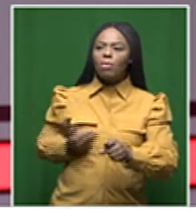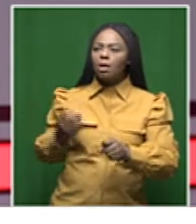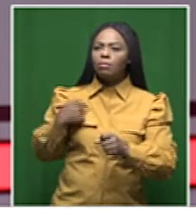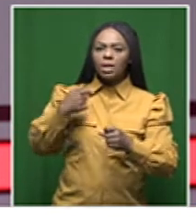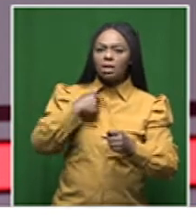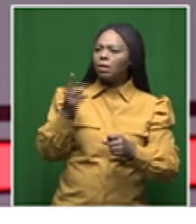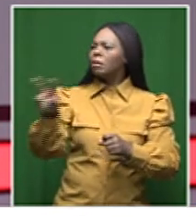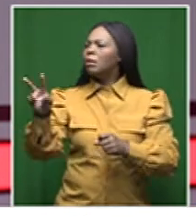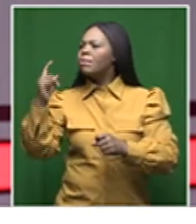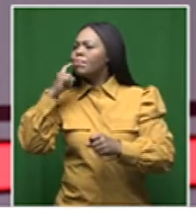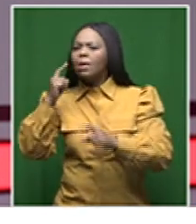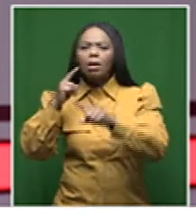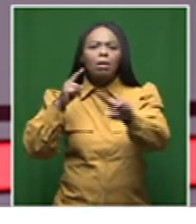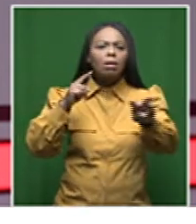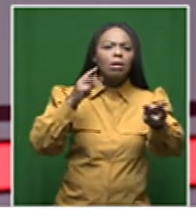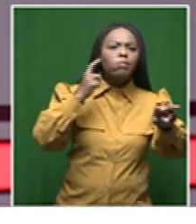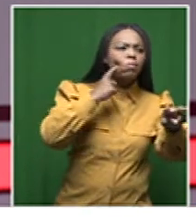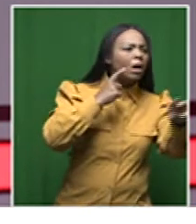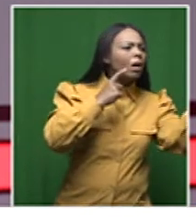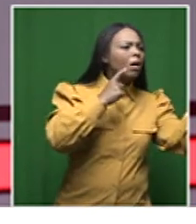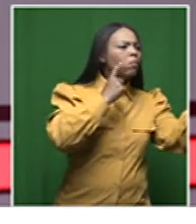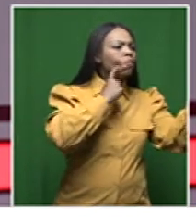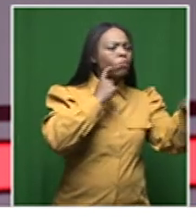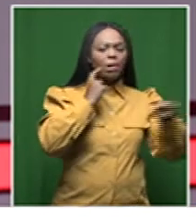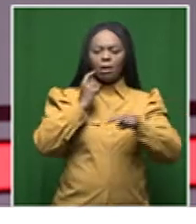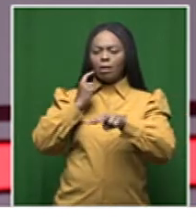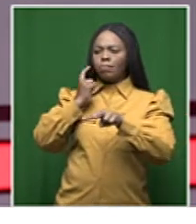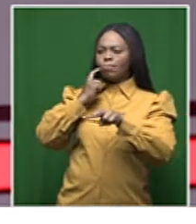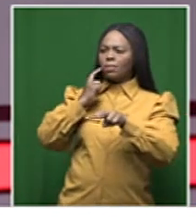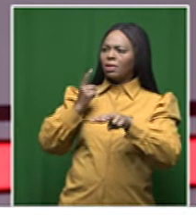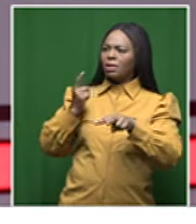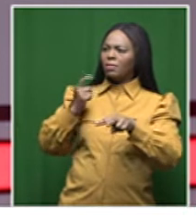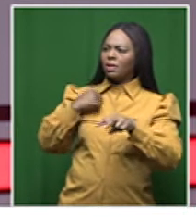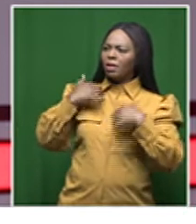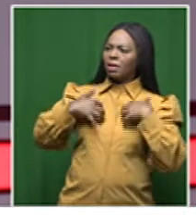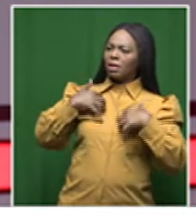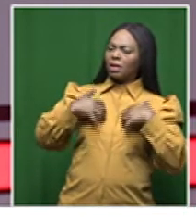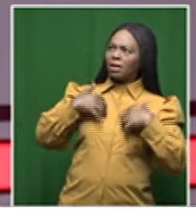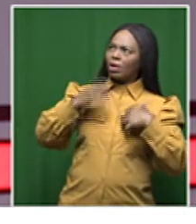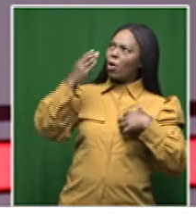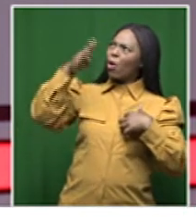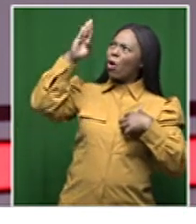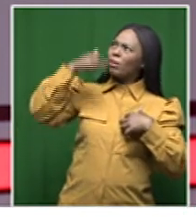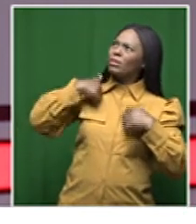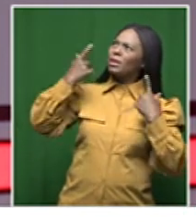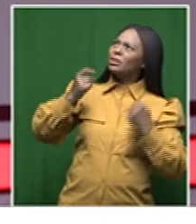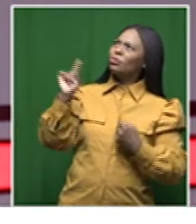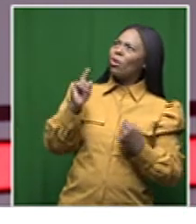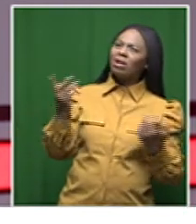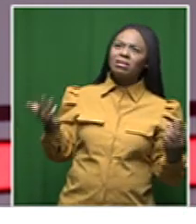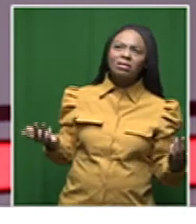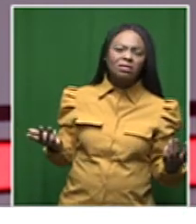pregnant. And you just wonder, Lord, what have I done? You know. So if you can avoid